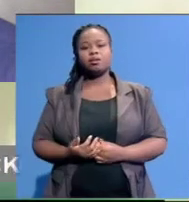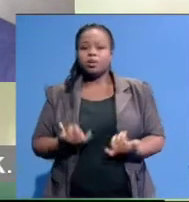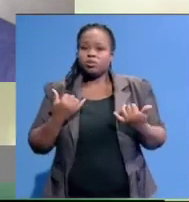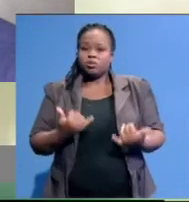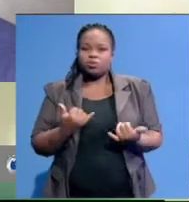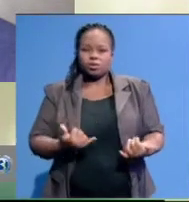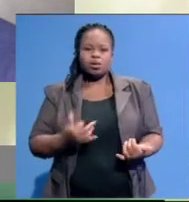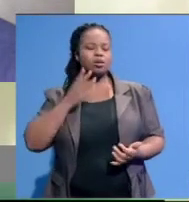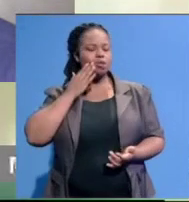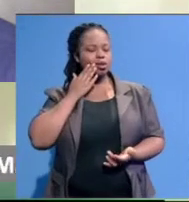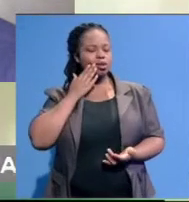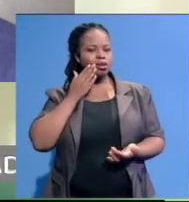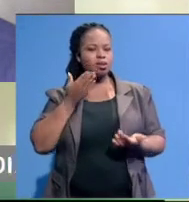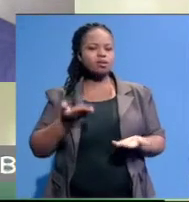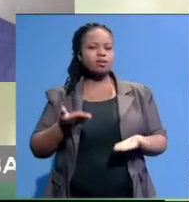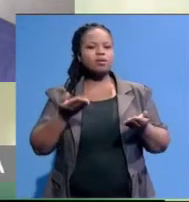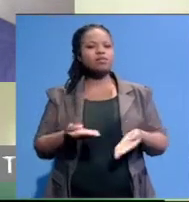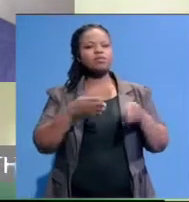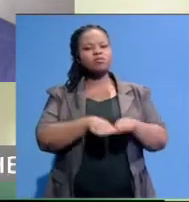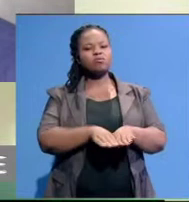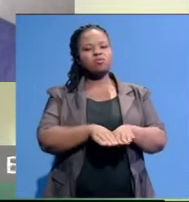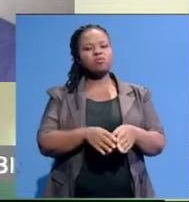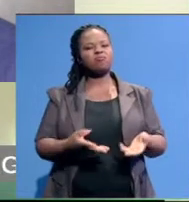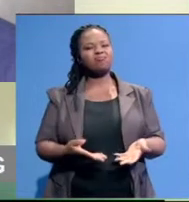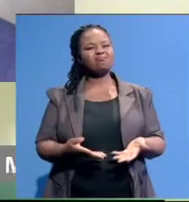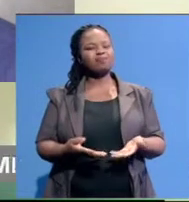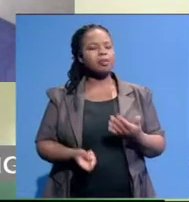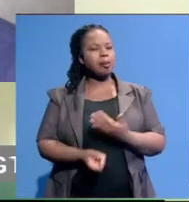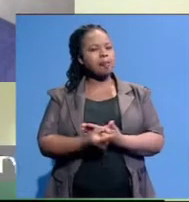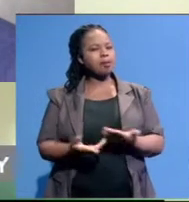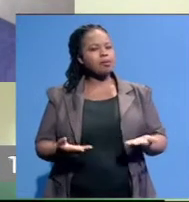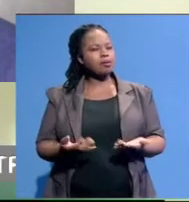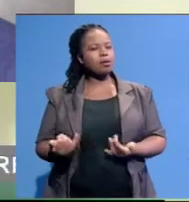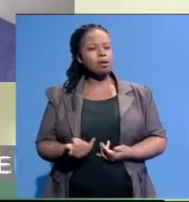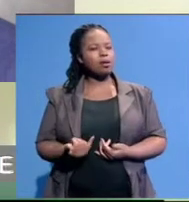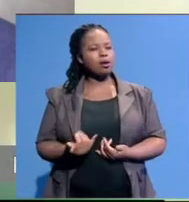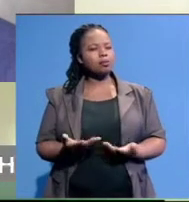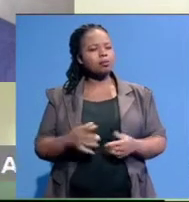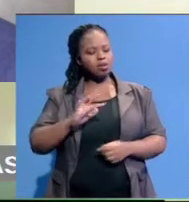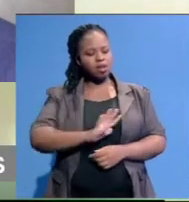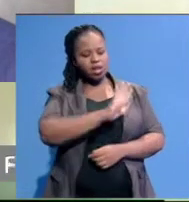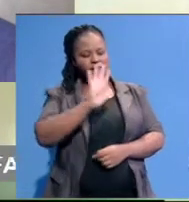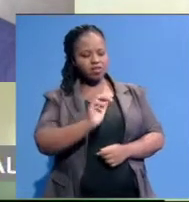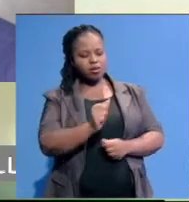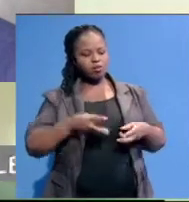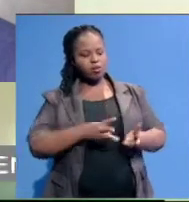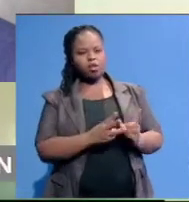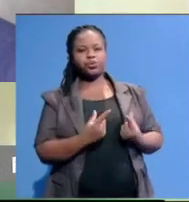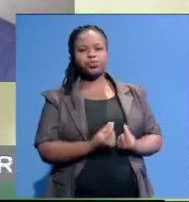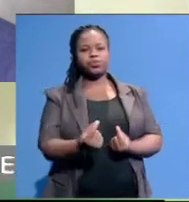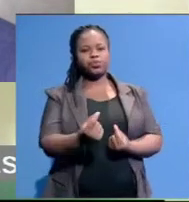the funeral service, were more African affair, and I'm certain that it was